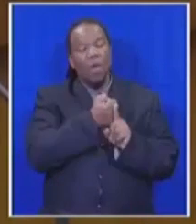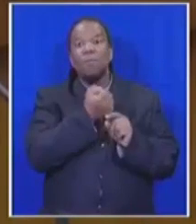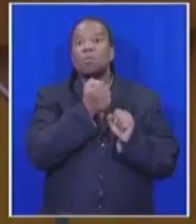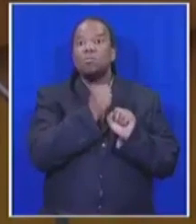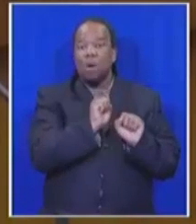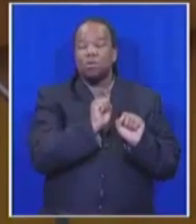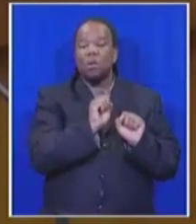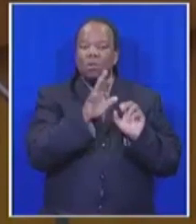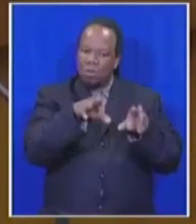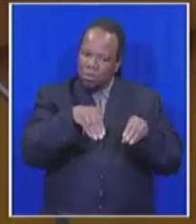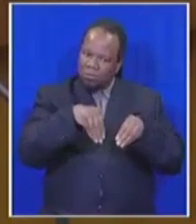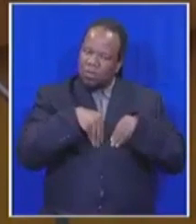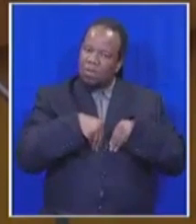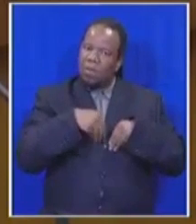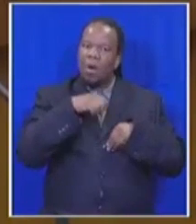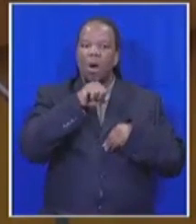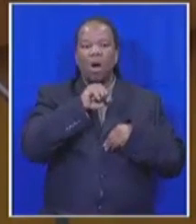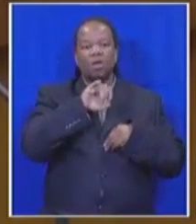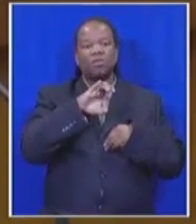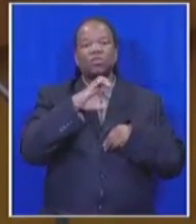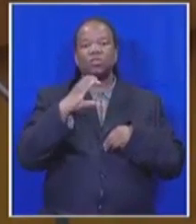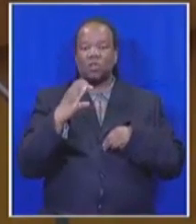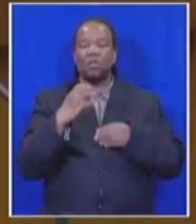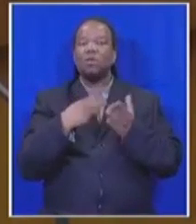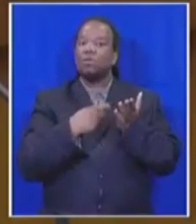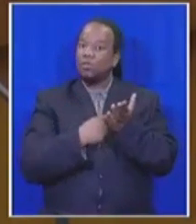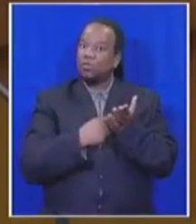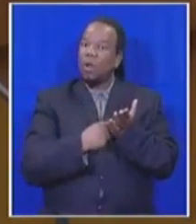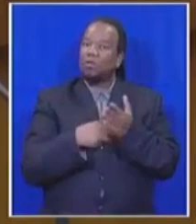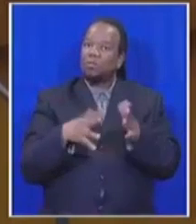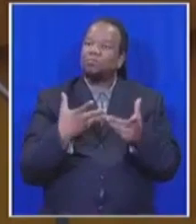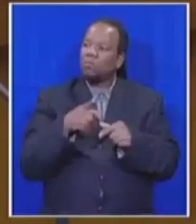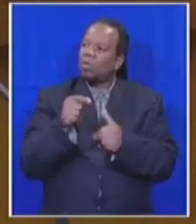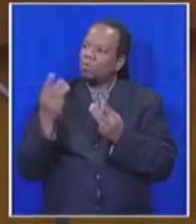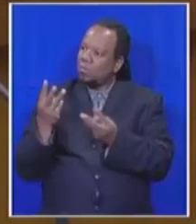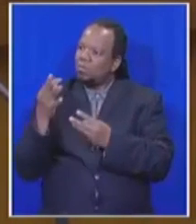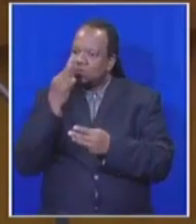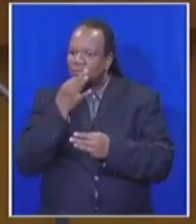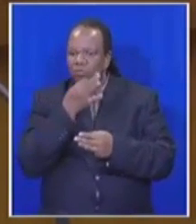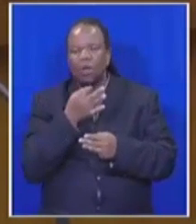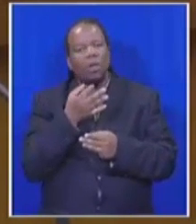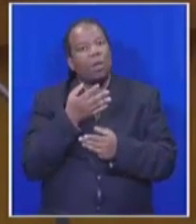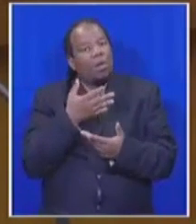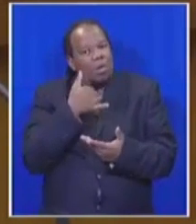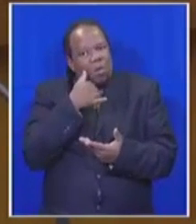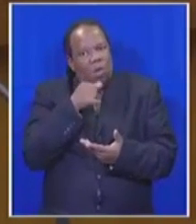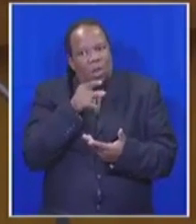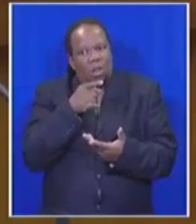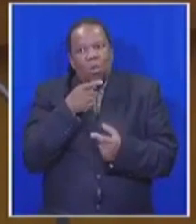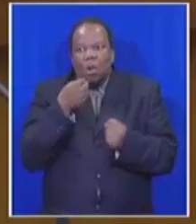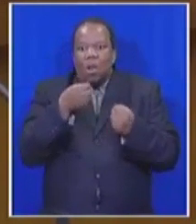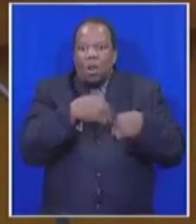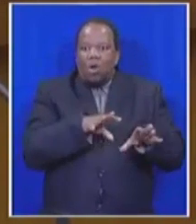of the local government elections as the will and voice of the people. Where we have lost, we have not tried to win at all